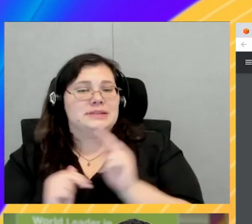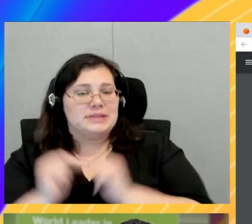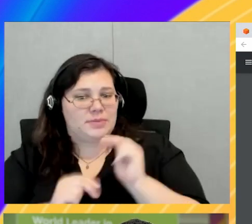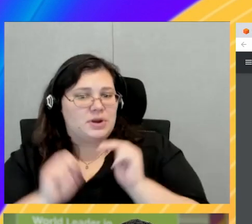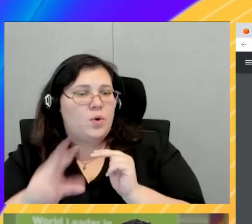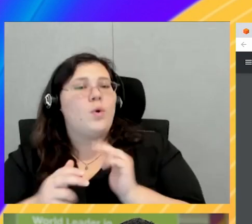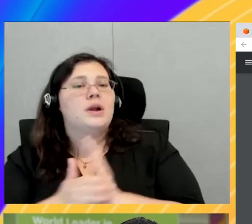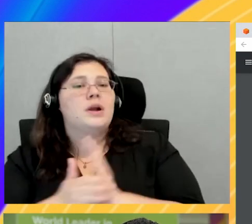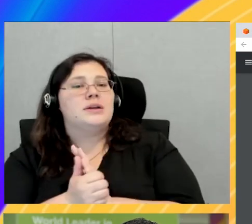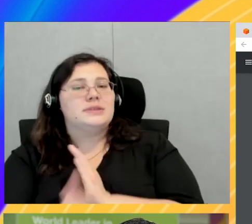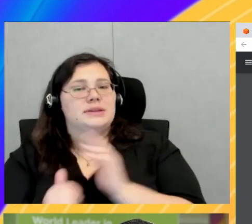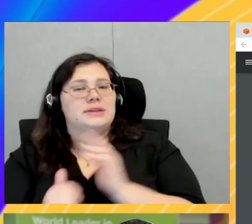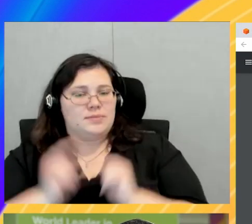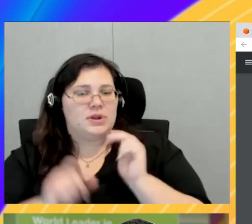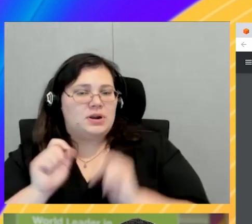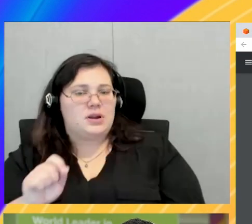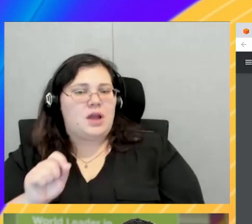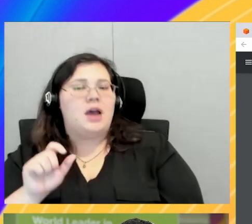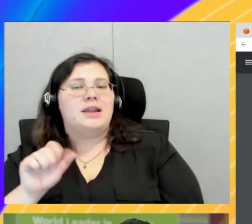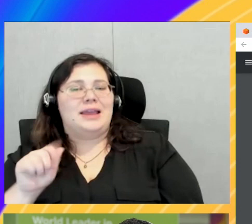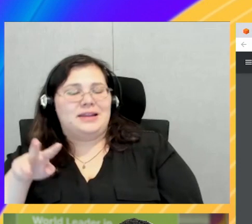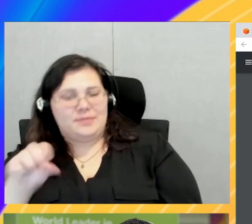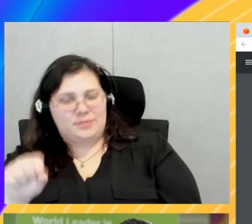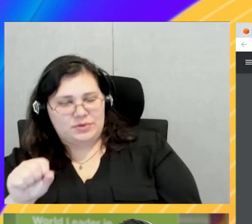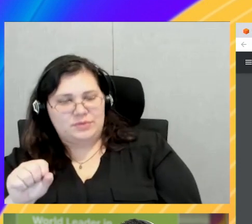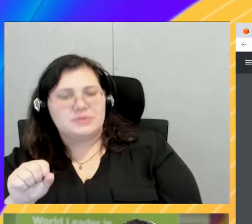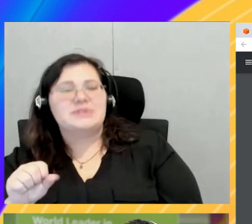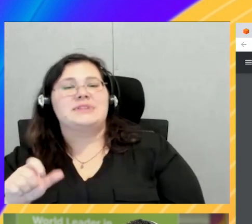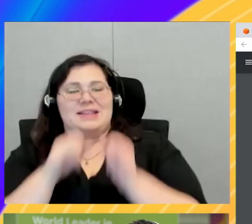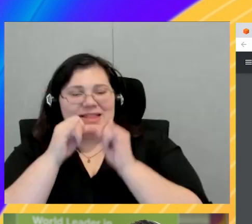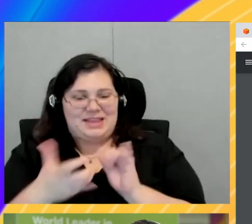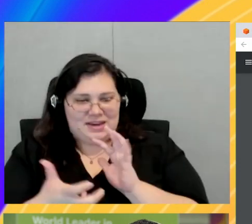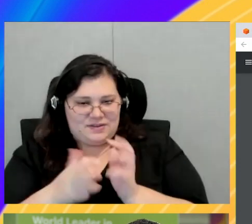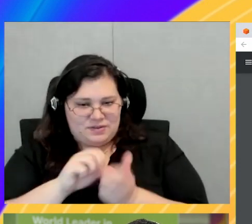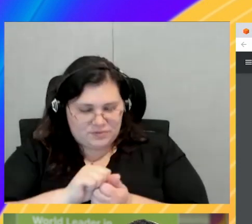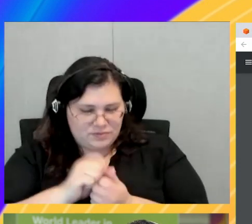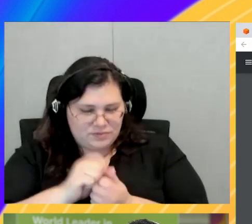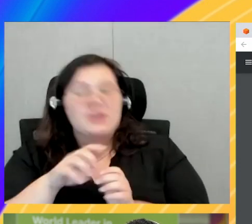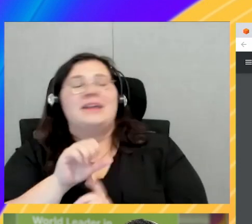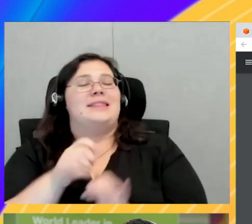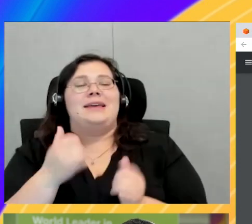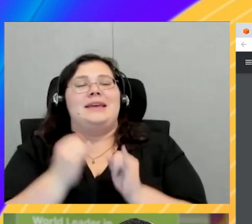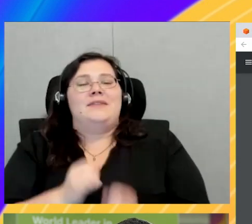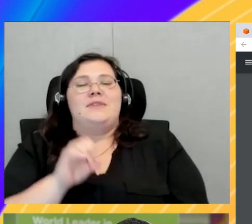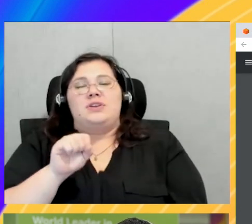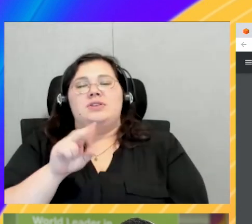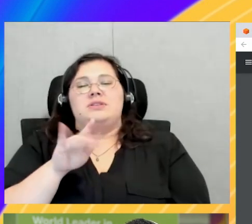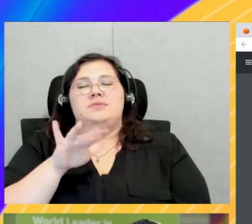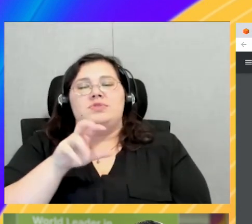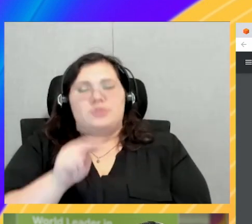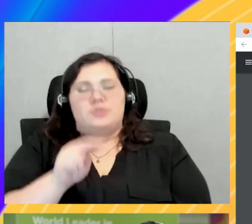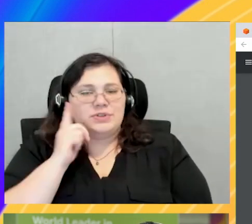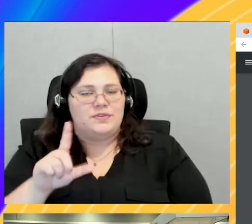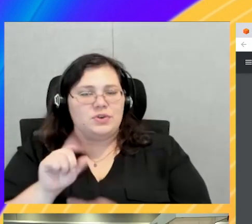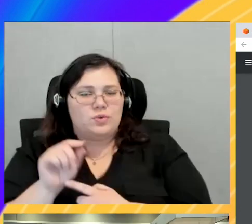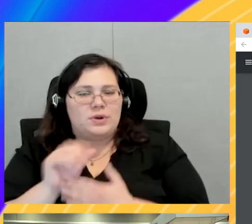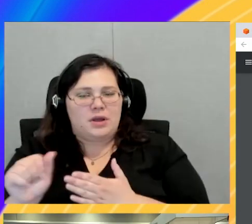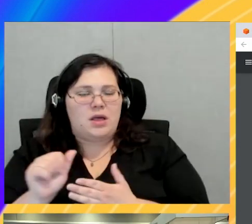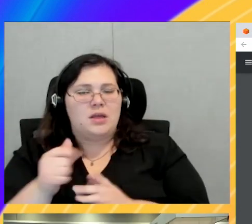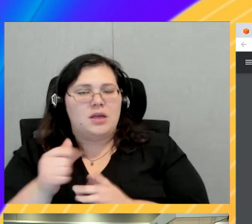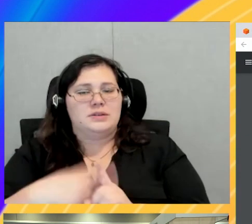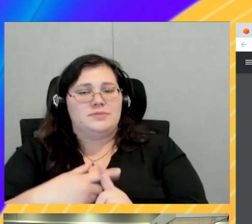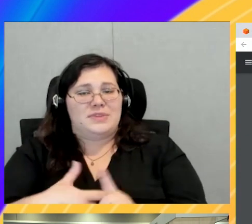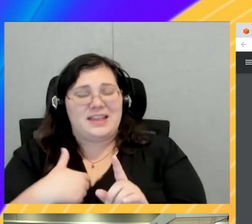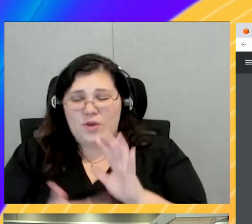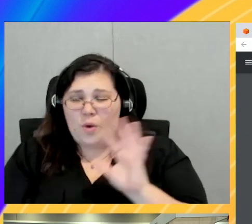have the individual subscription for $29 a month, and you have access to the entire catalog of over 600 courses. Wow. Yeah. So